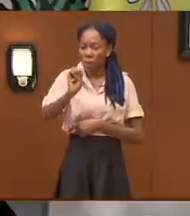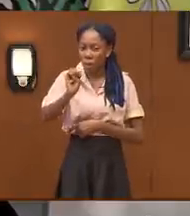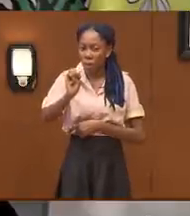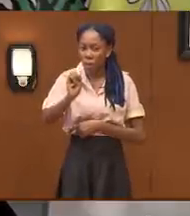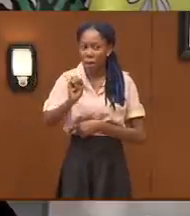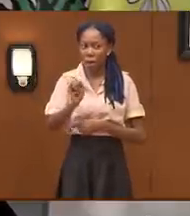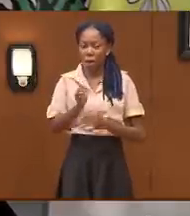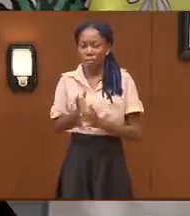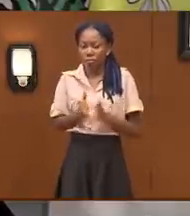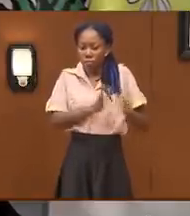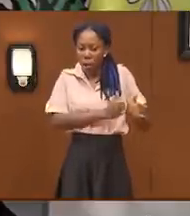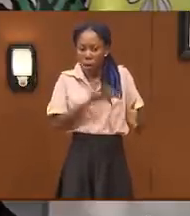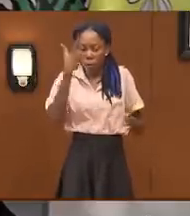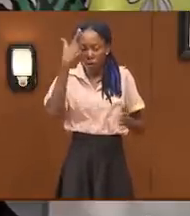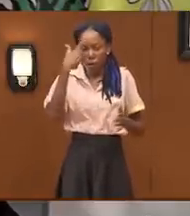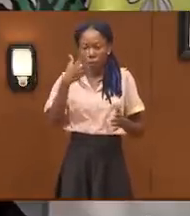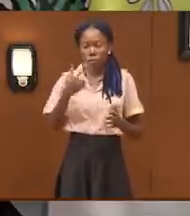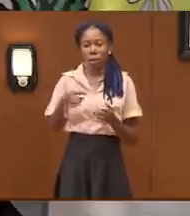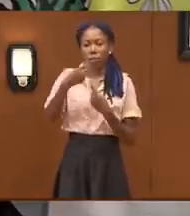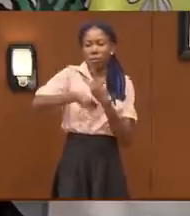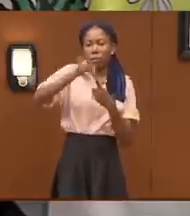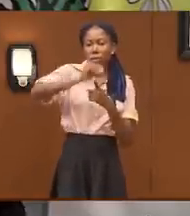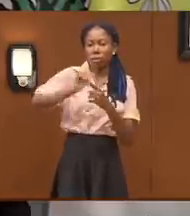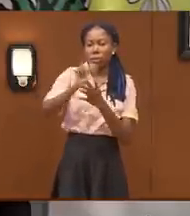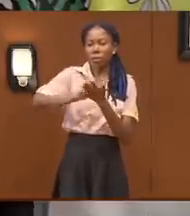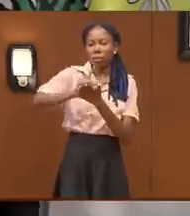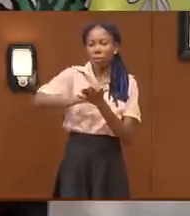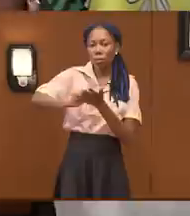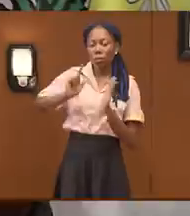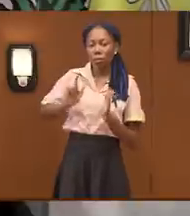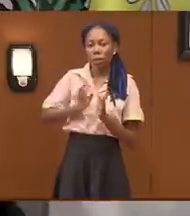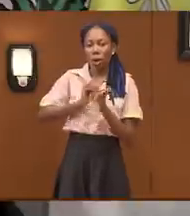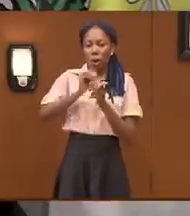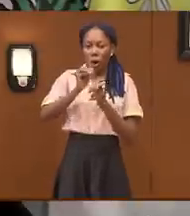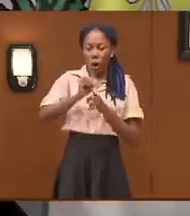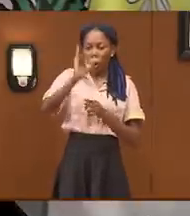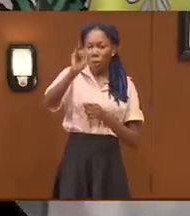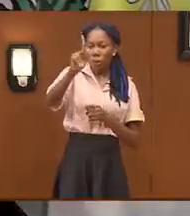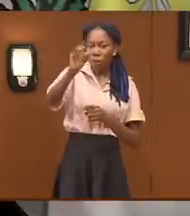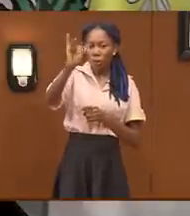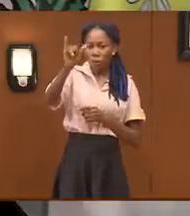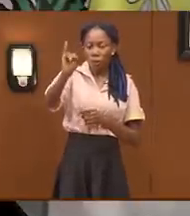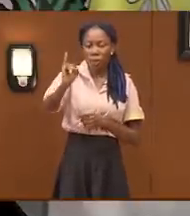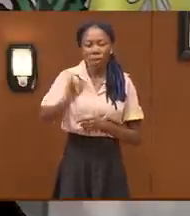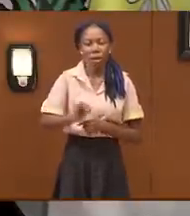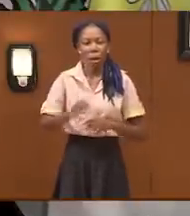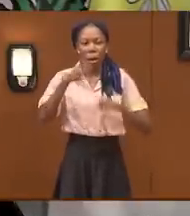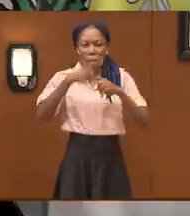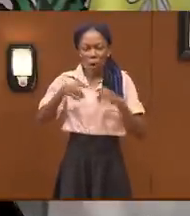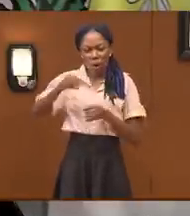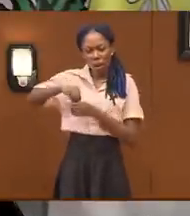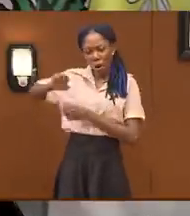Island, Ikoyi, Apapa, VI, but with every other area,